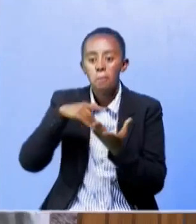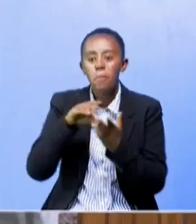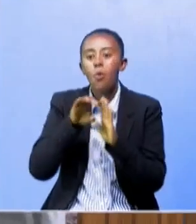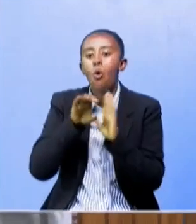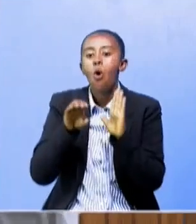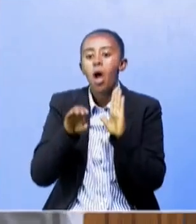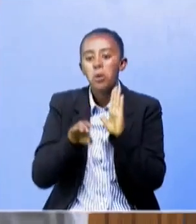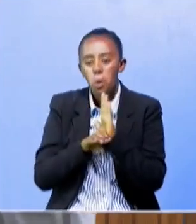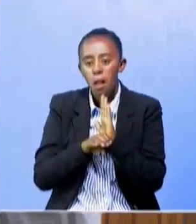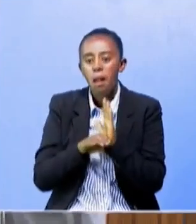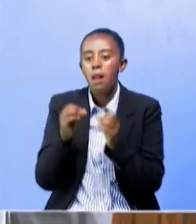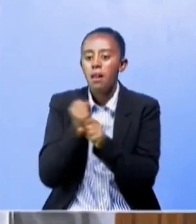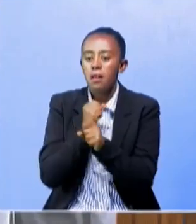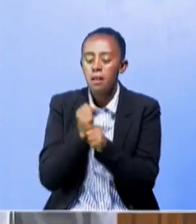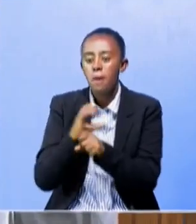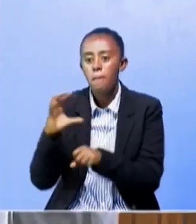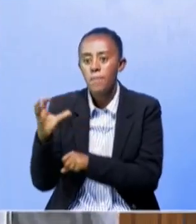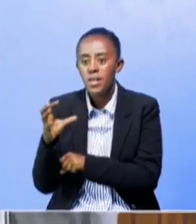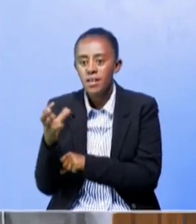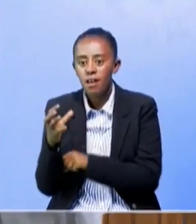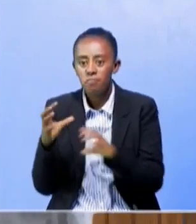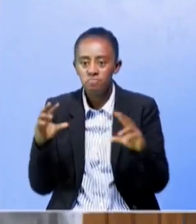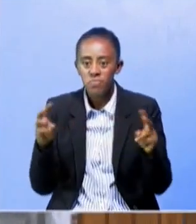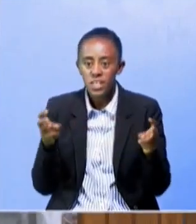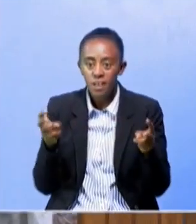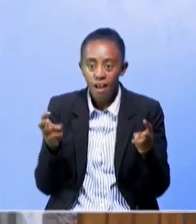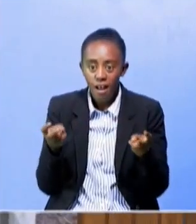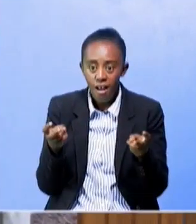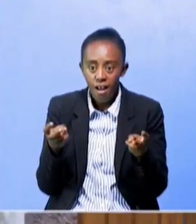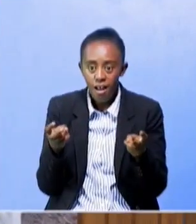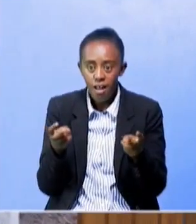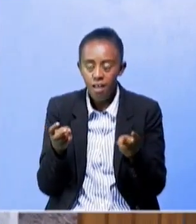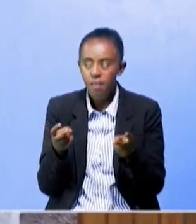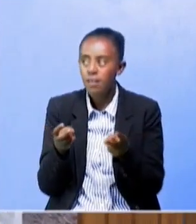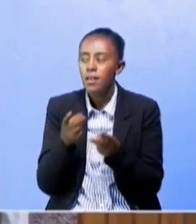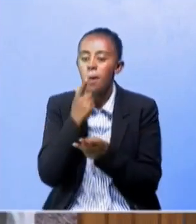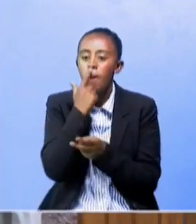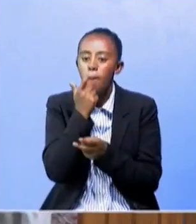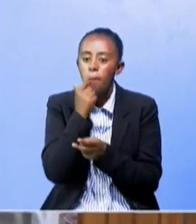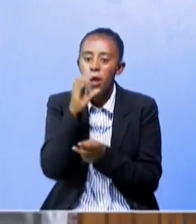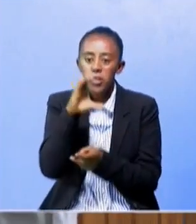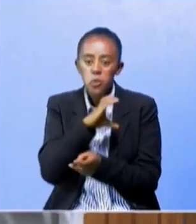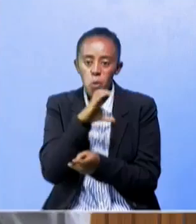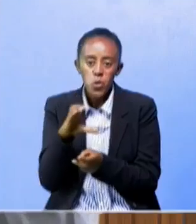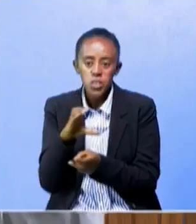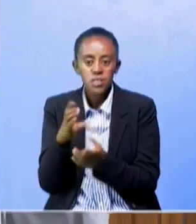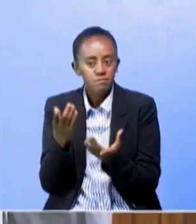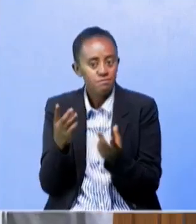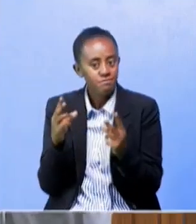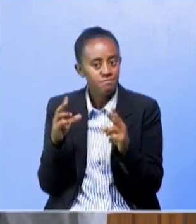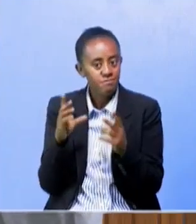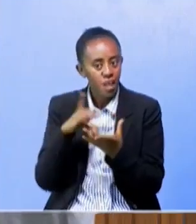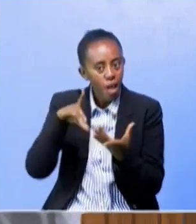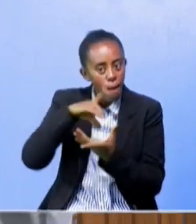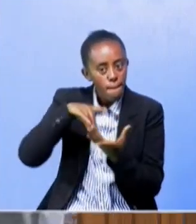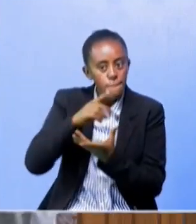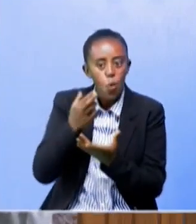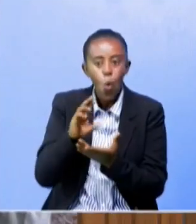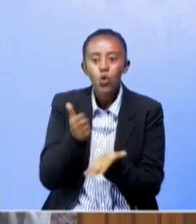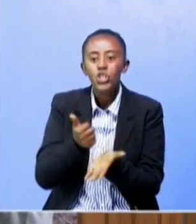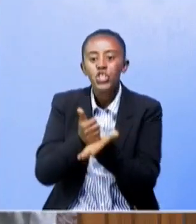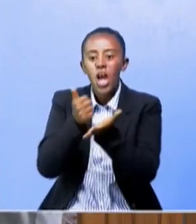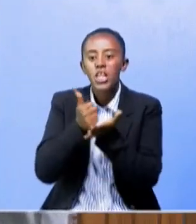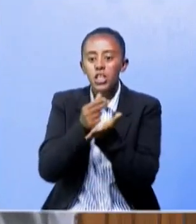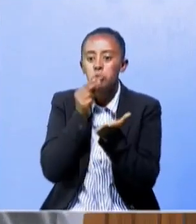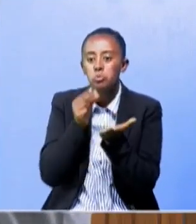It's maybe media club, it's maybe Red Cross club, it's maybe charity